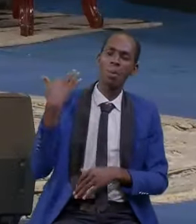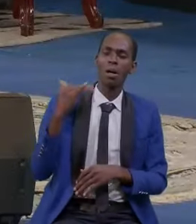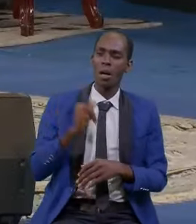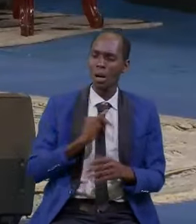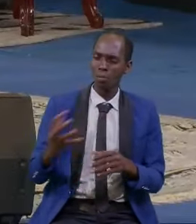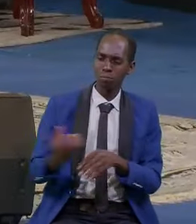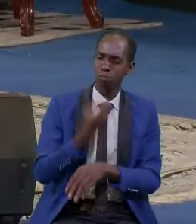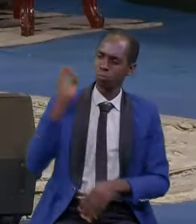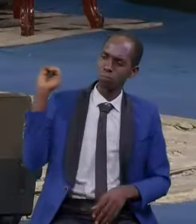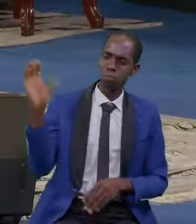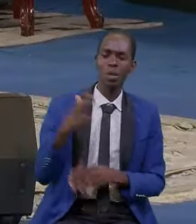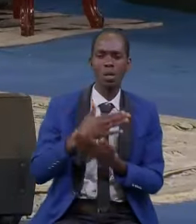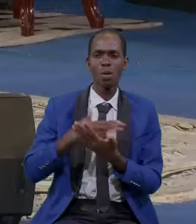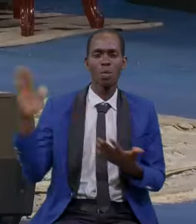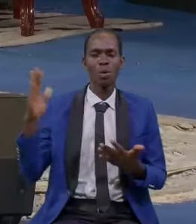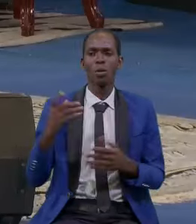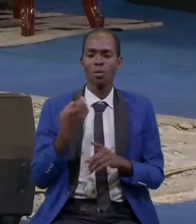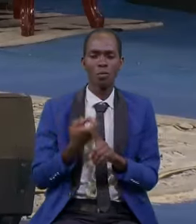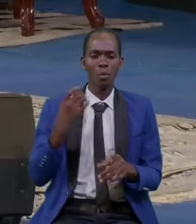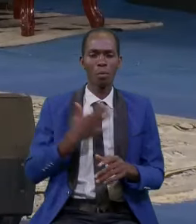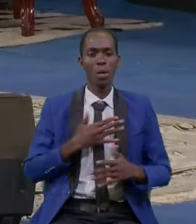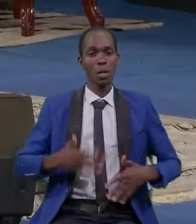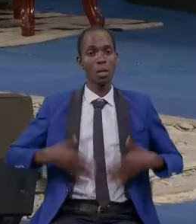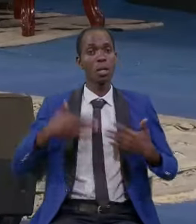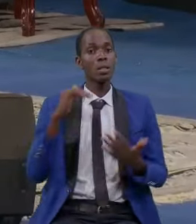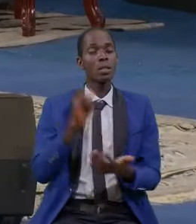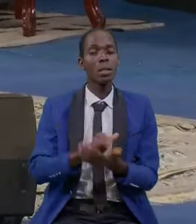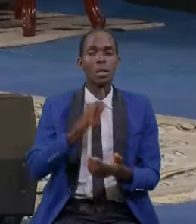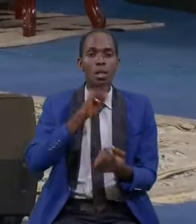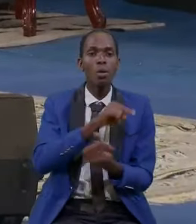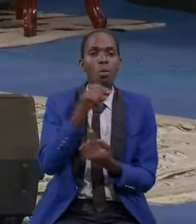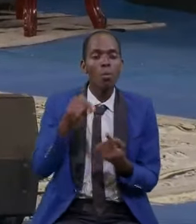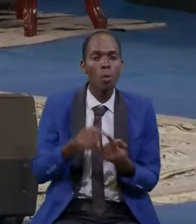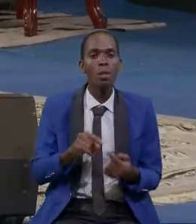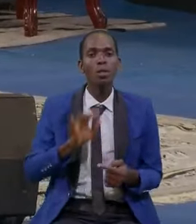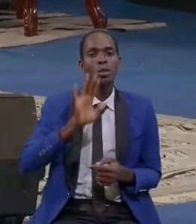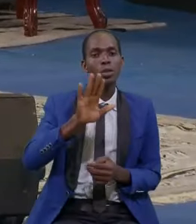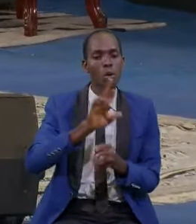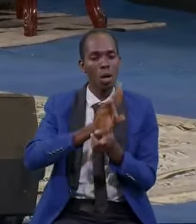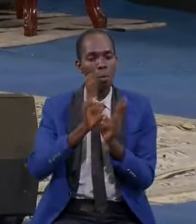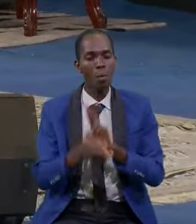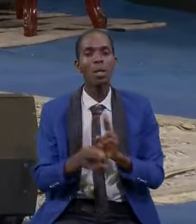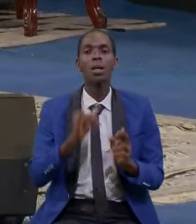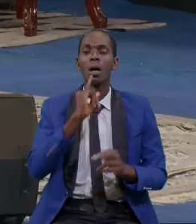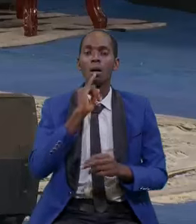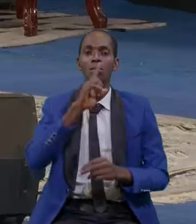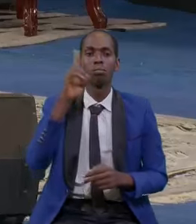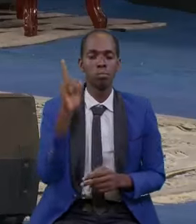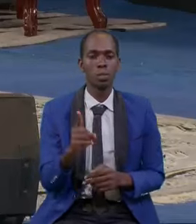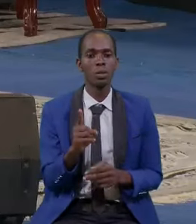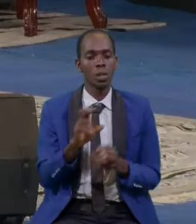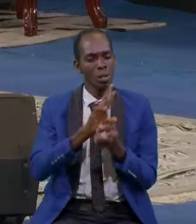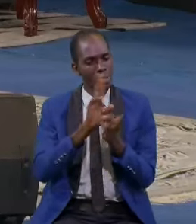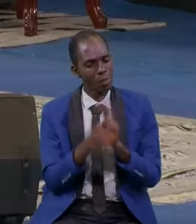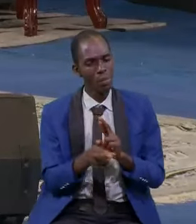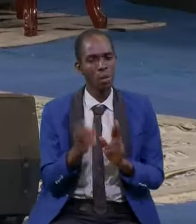away from my life. That's when repentance has meaning. Repent and be